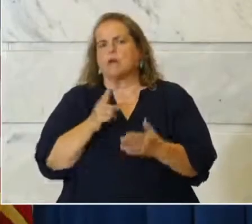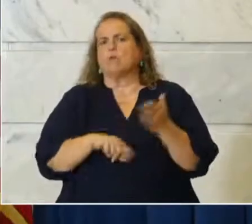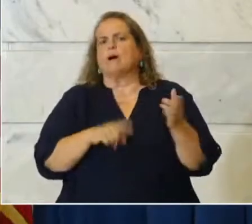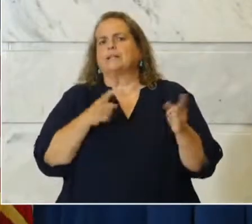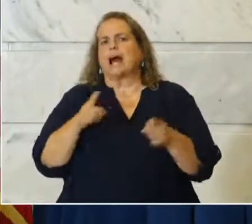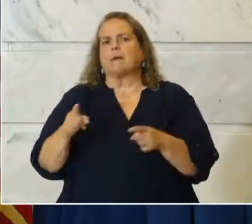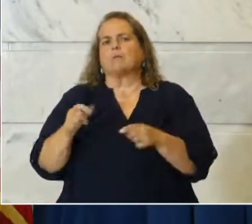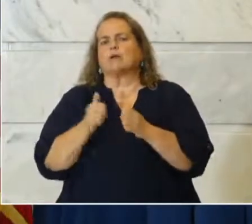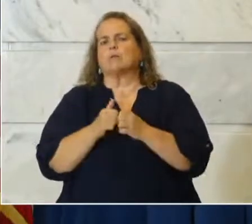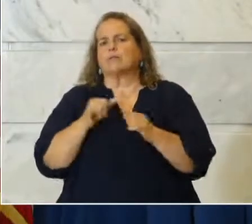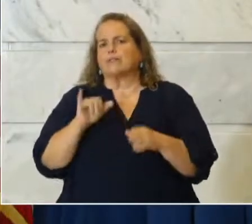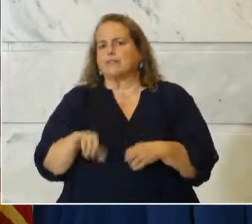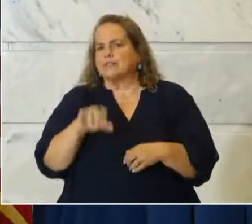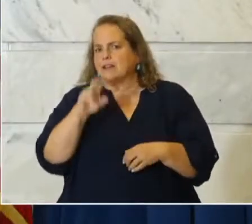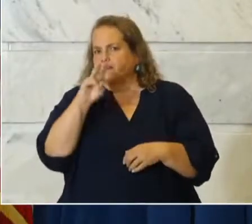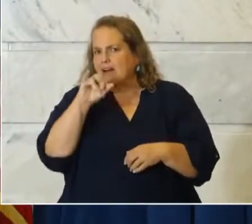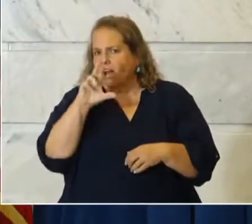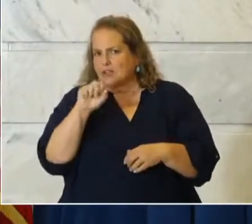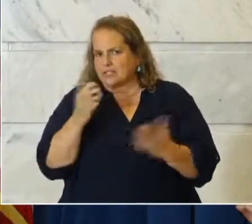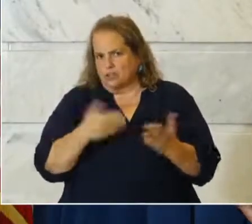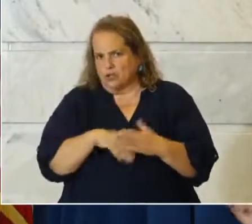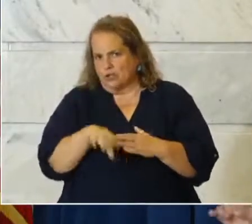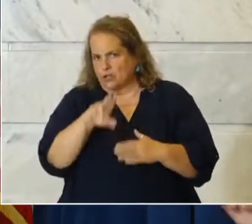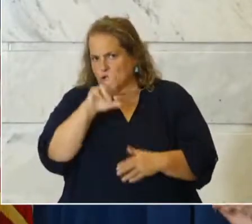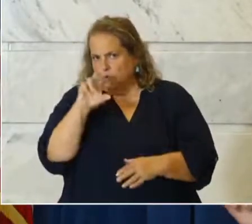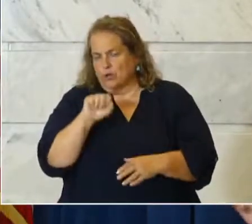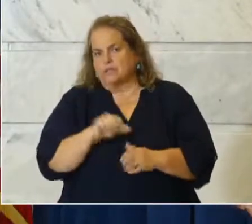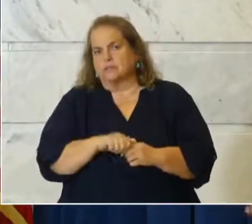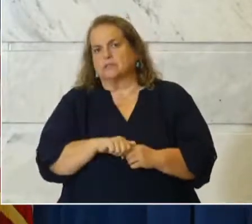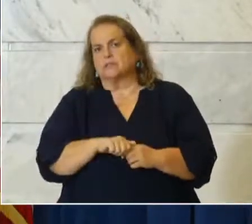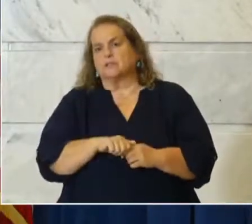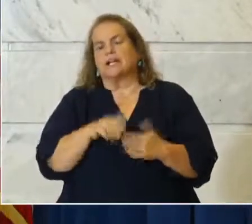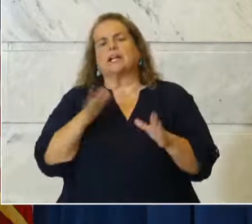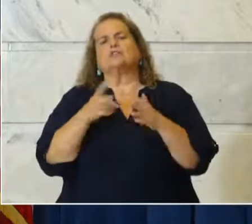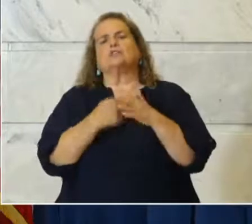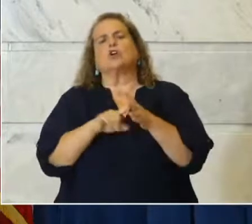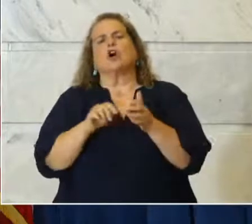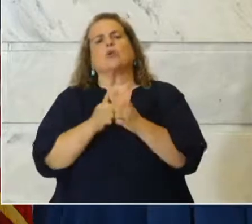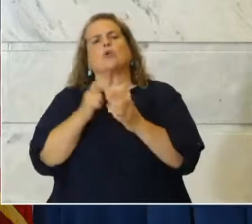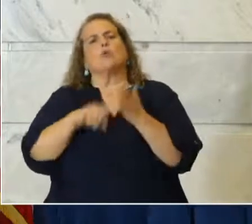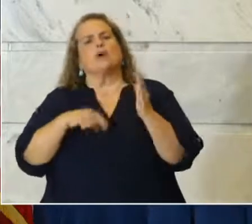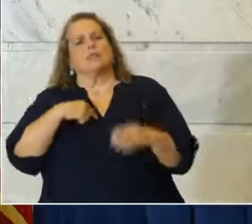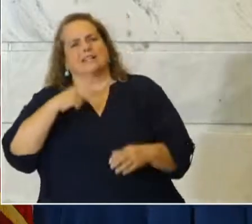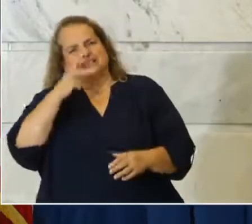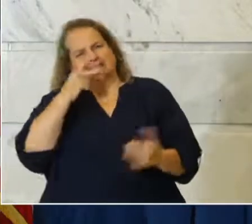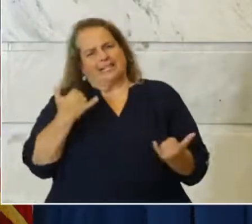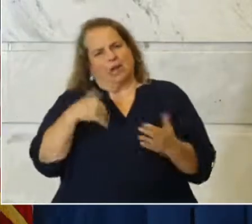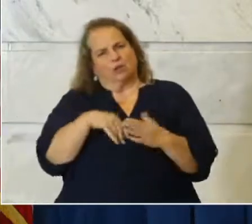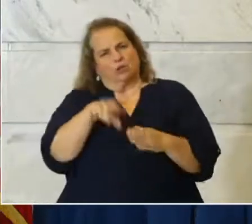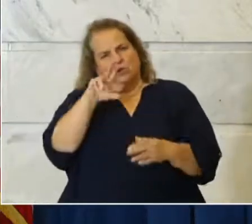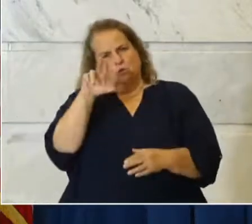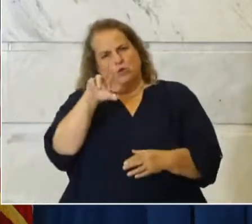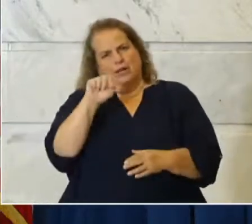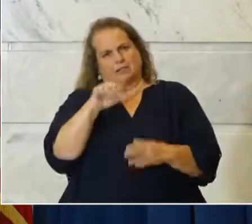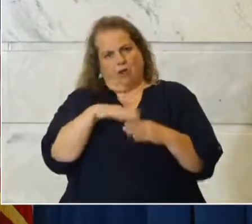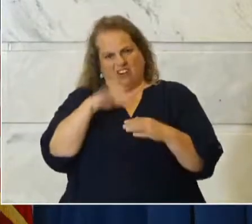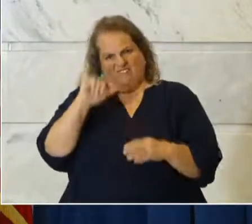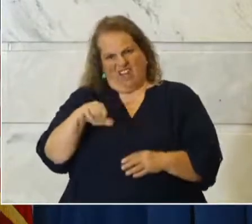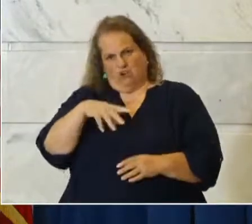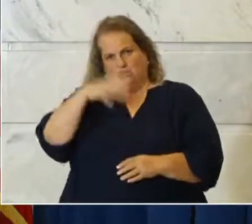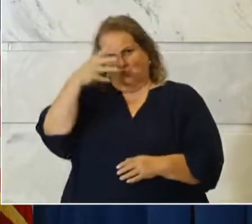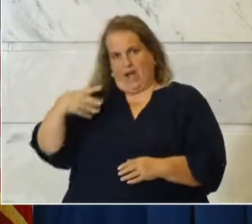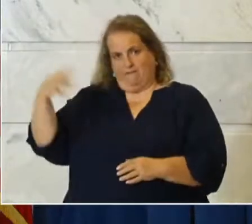this virus in the United States. Let's start with what we're seeing in the United States on that graph. We